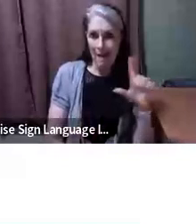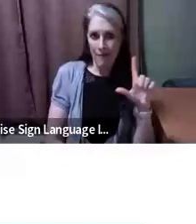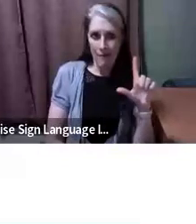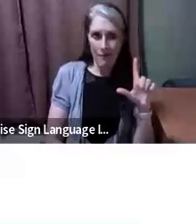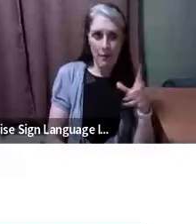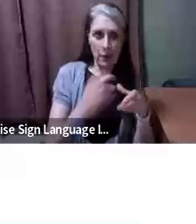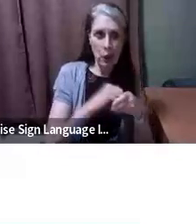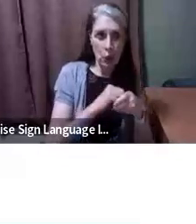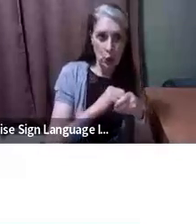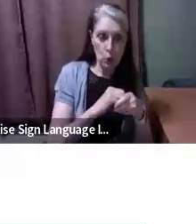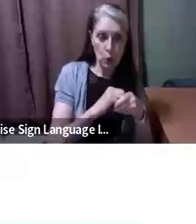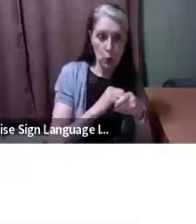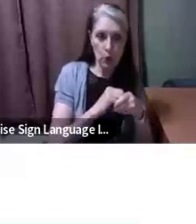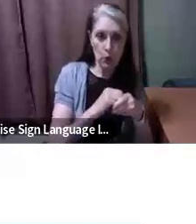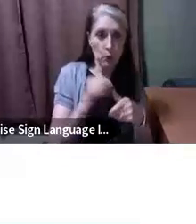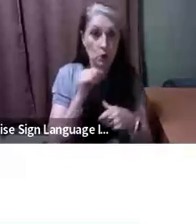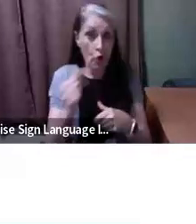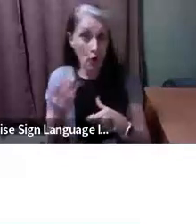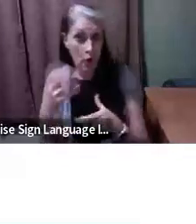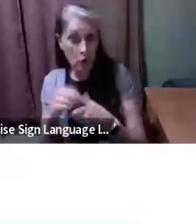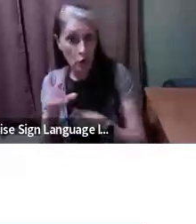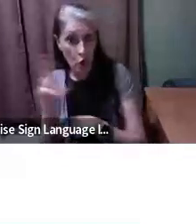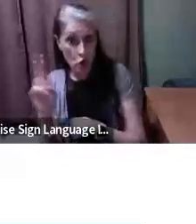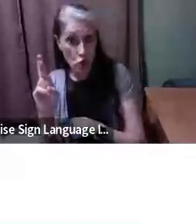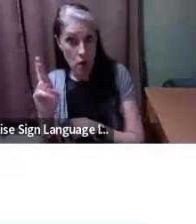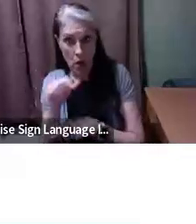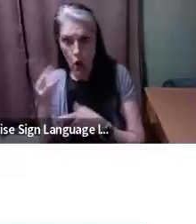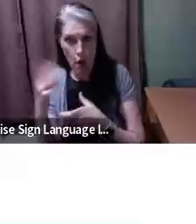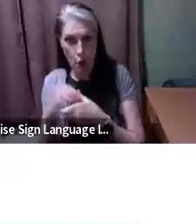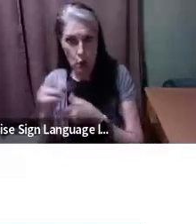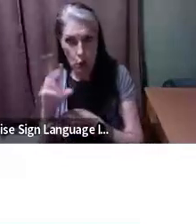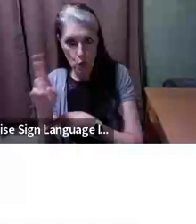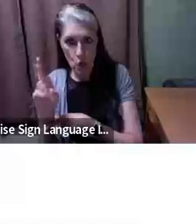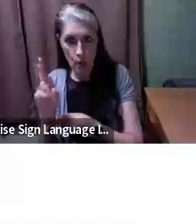and what's not included in the one on the right?